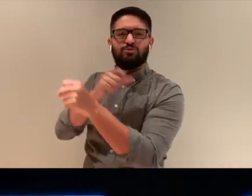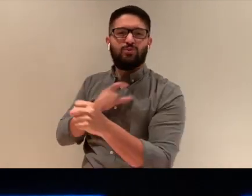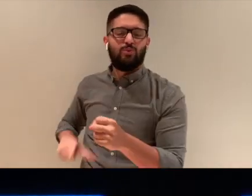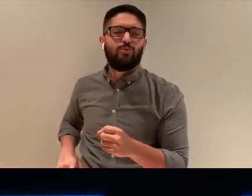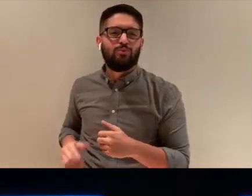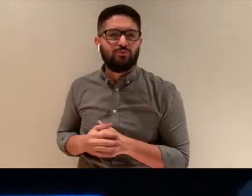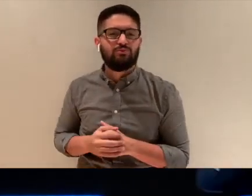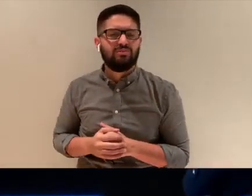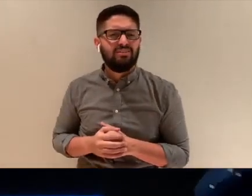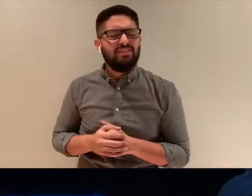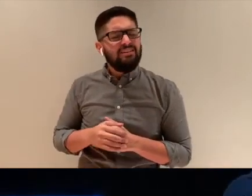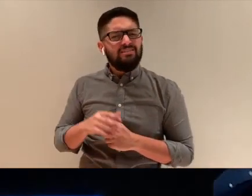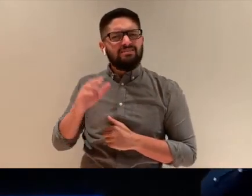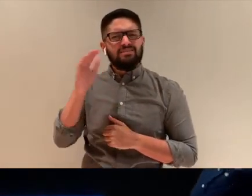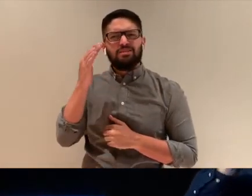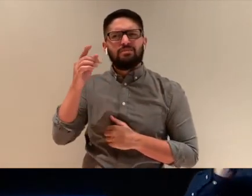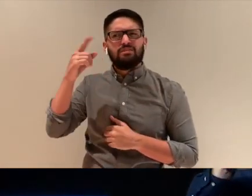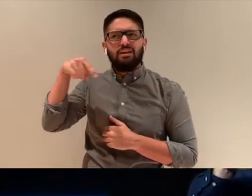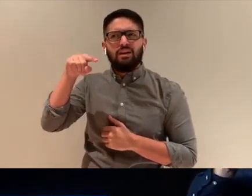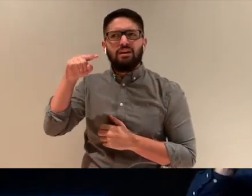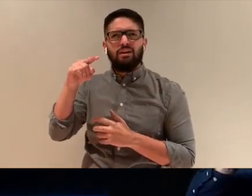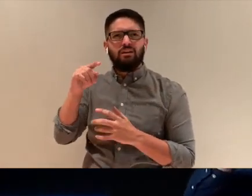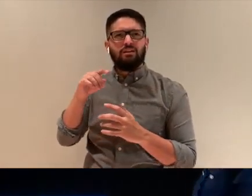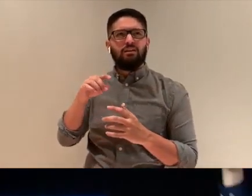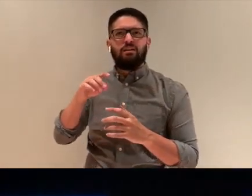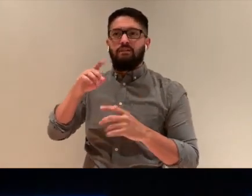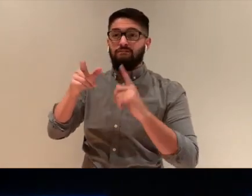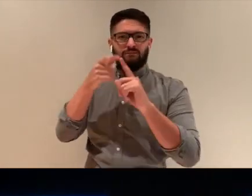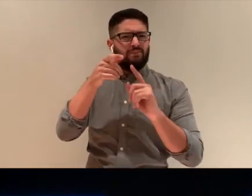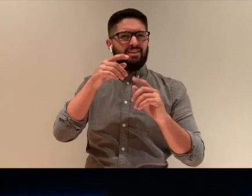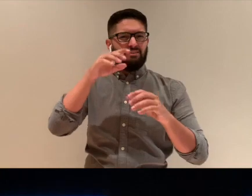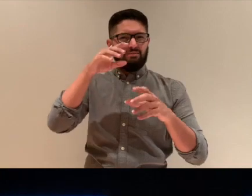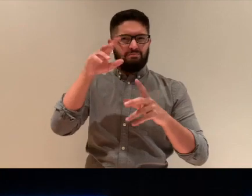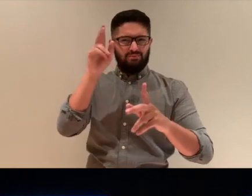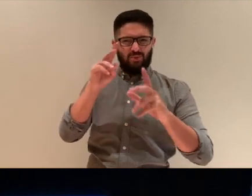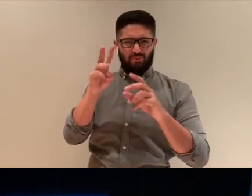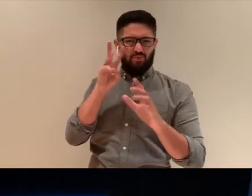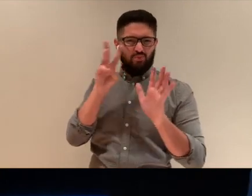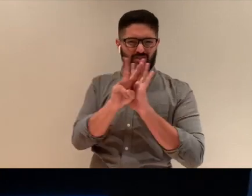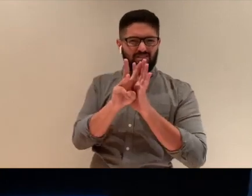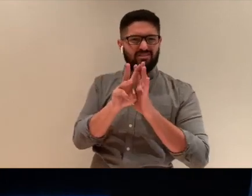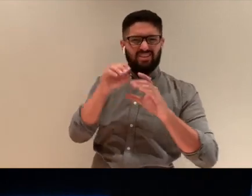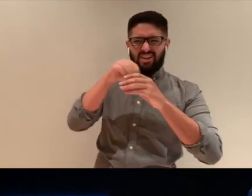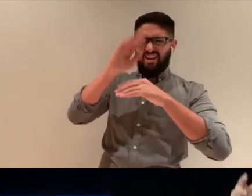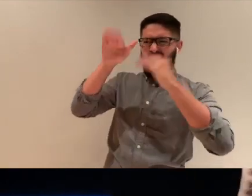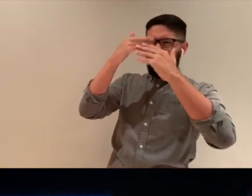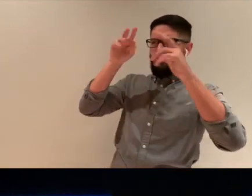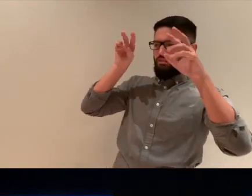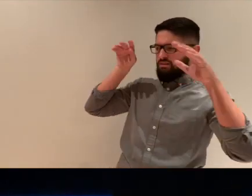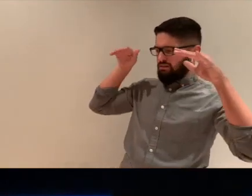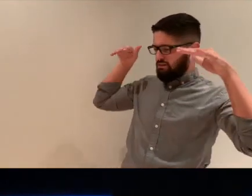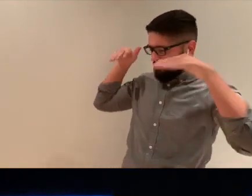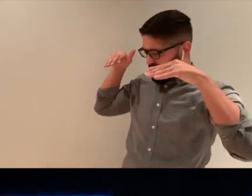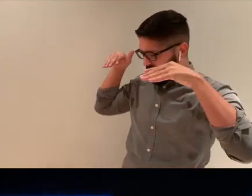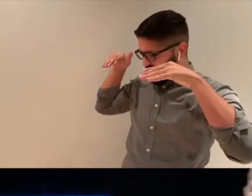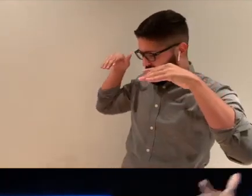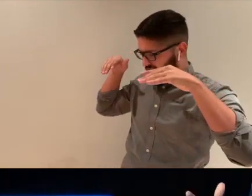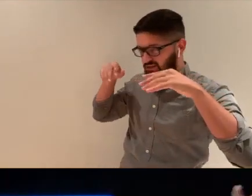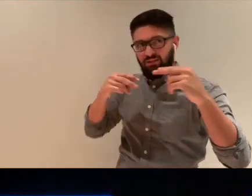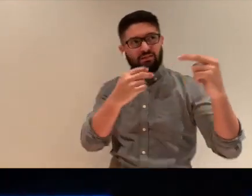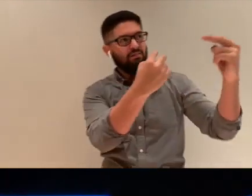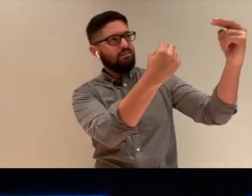Lord. And it's almost as if they are looking at us down from heaven, and they're just cheering us